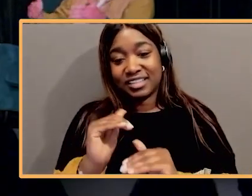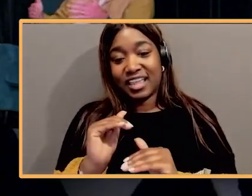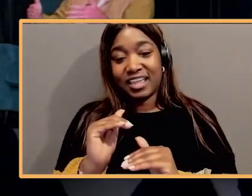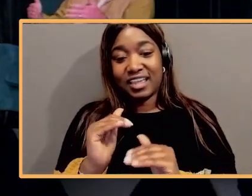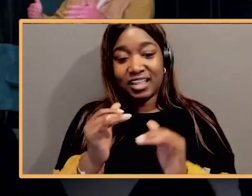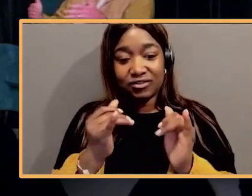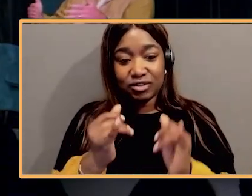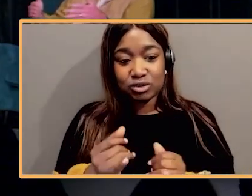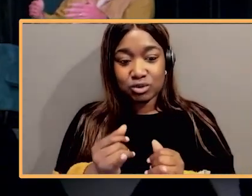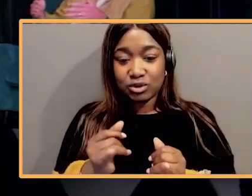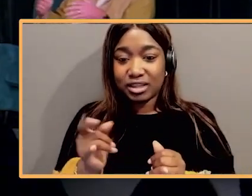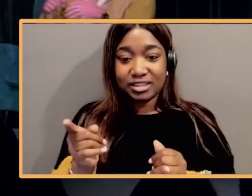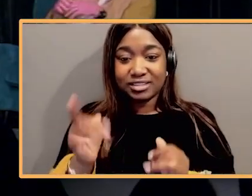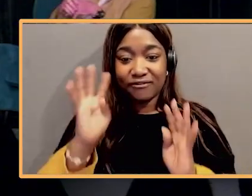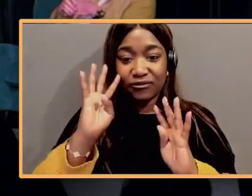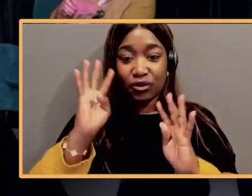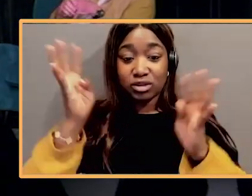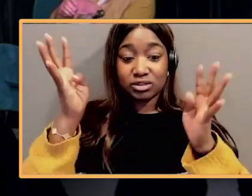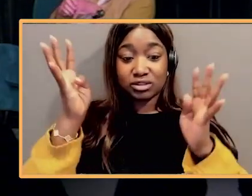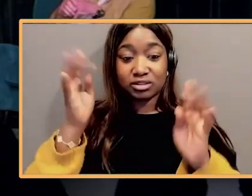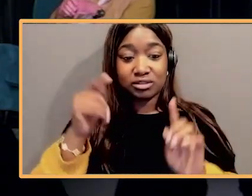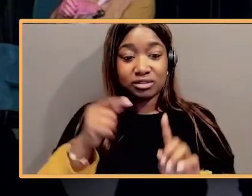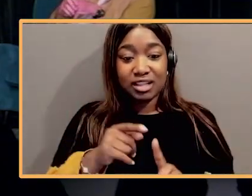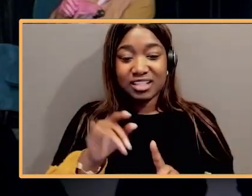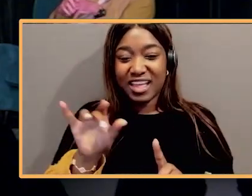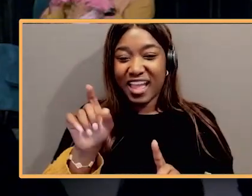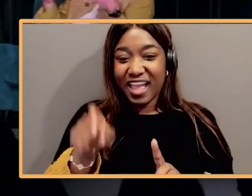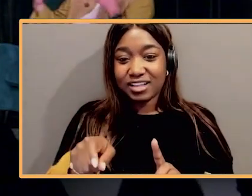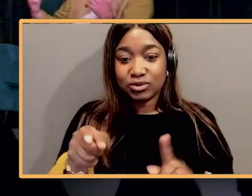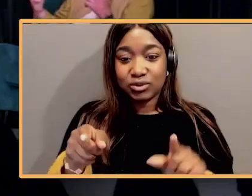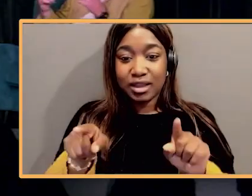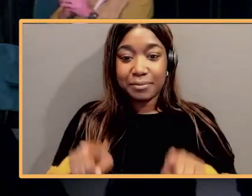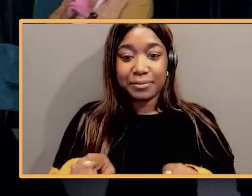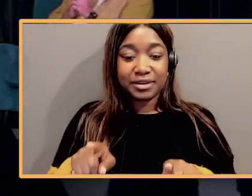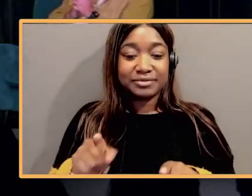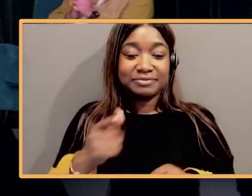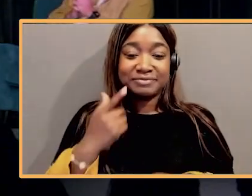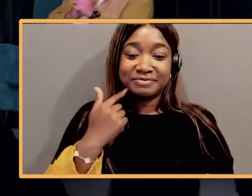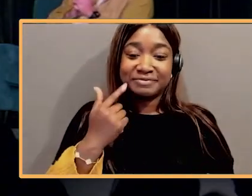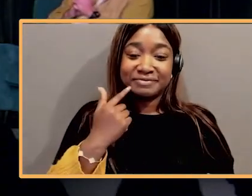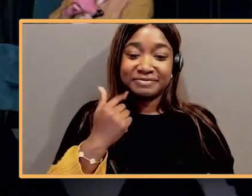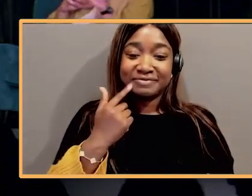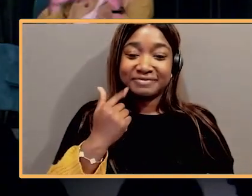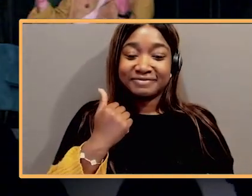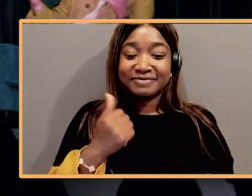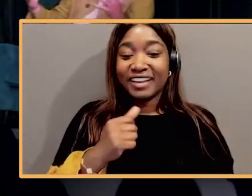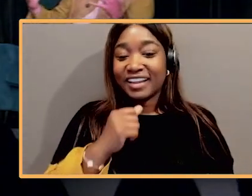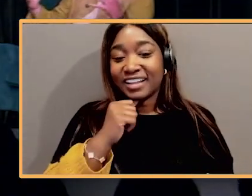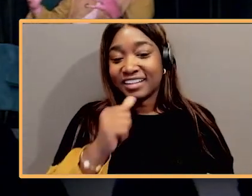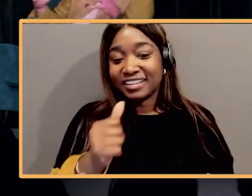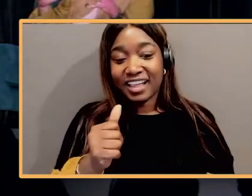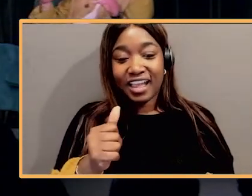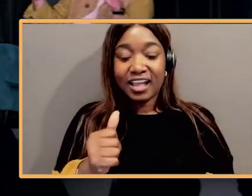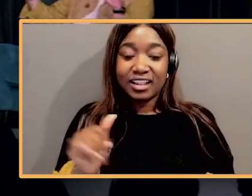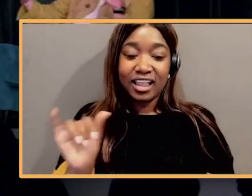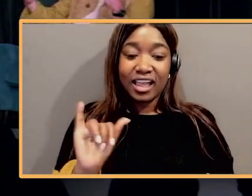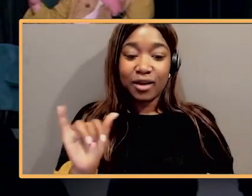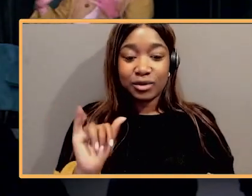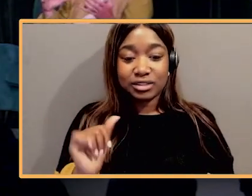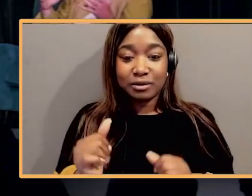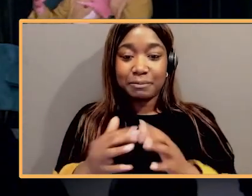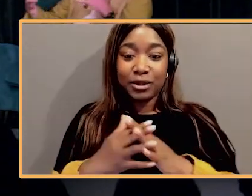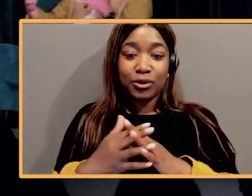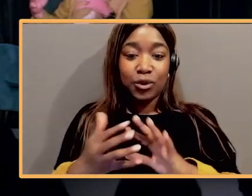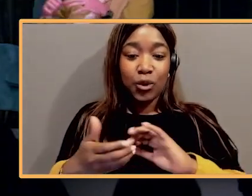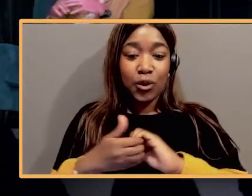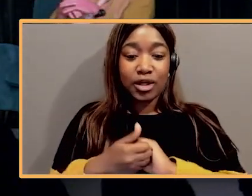That has to happen. Like, it's not just a coalition of, like, let's go build a coalition of folks